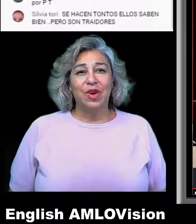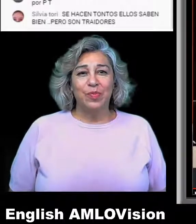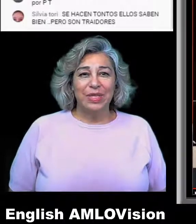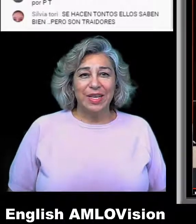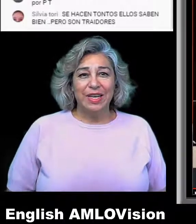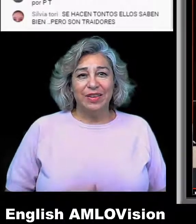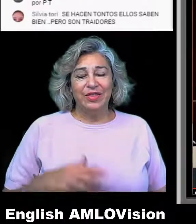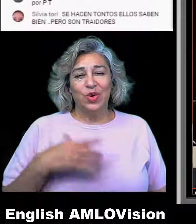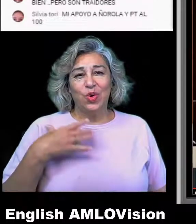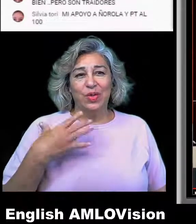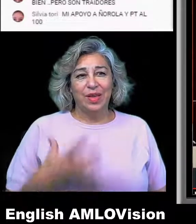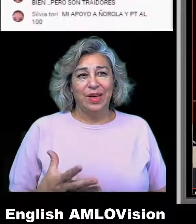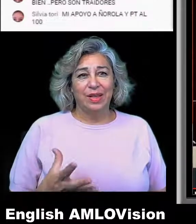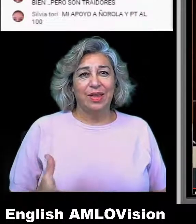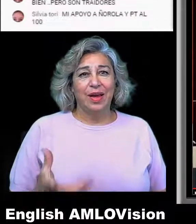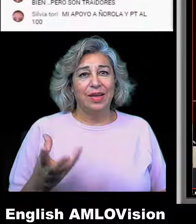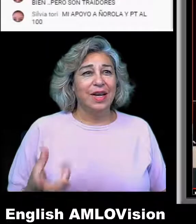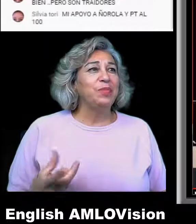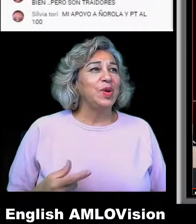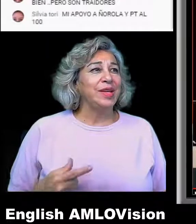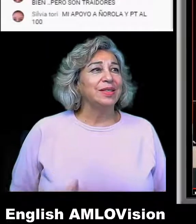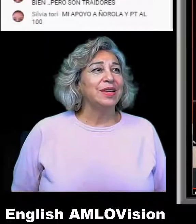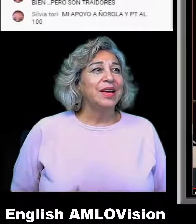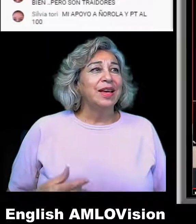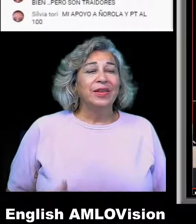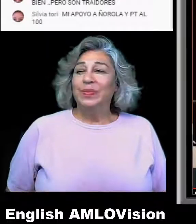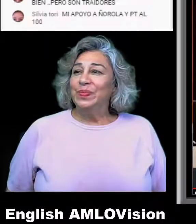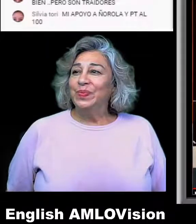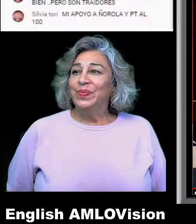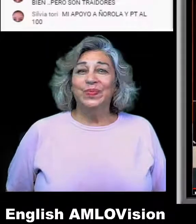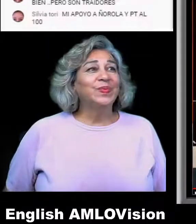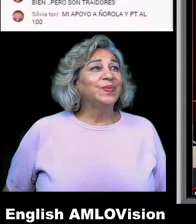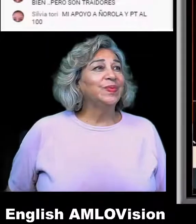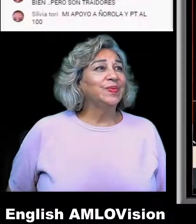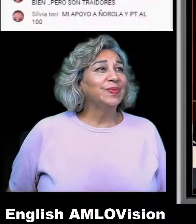House of Representatives or the deputies.